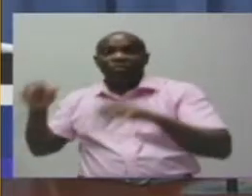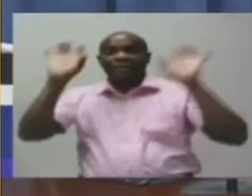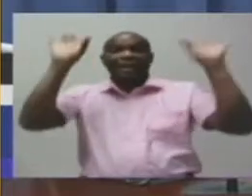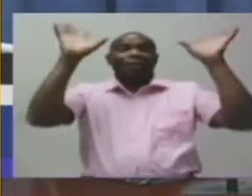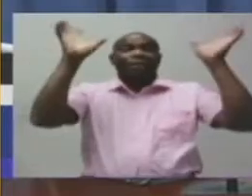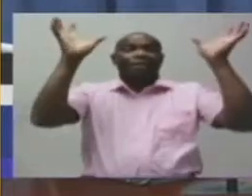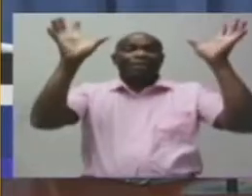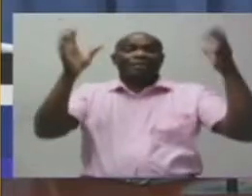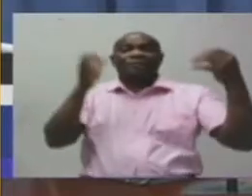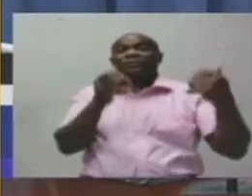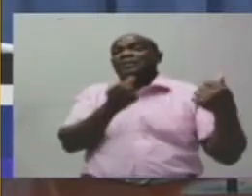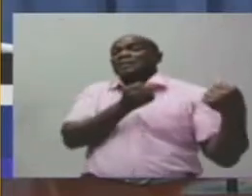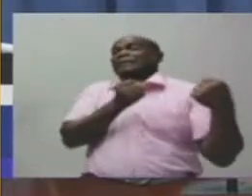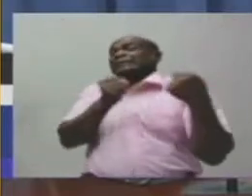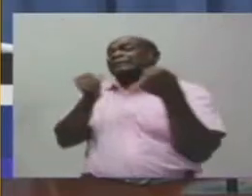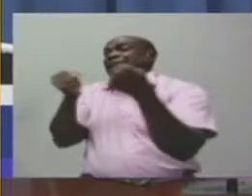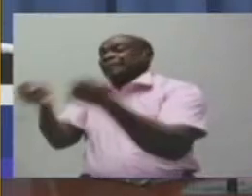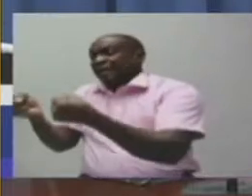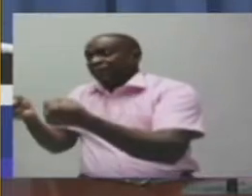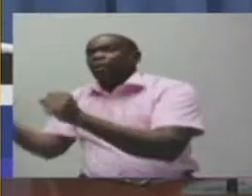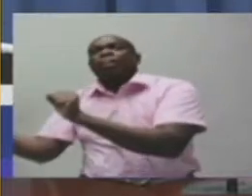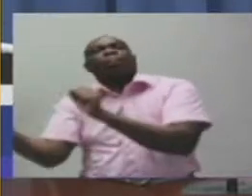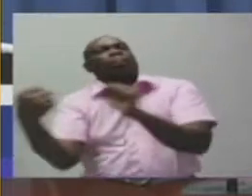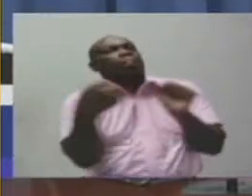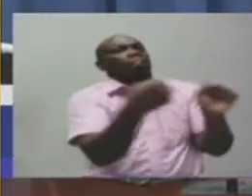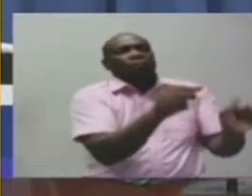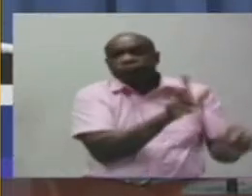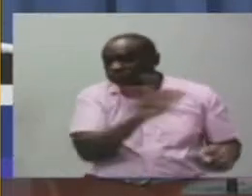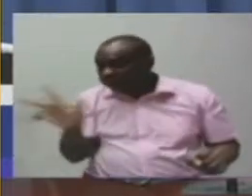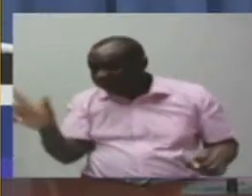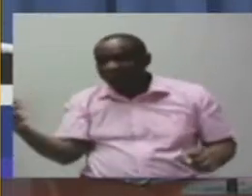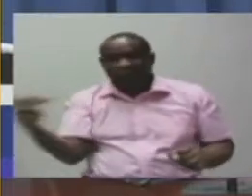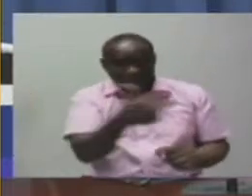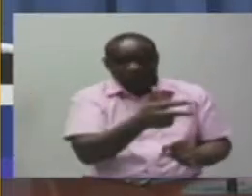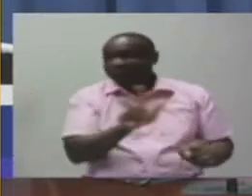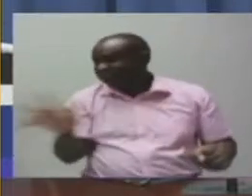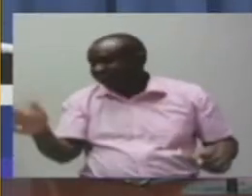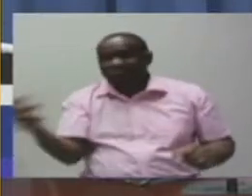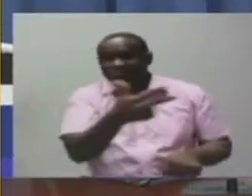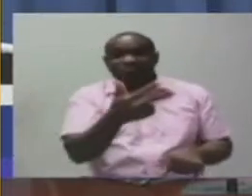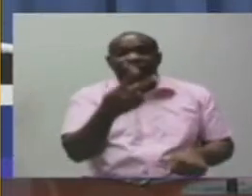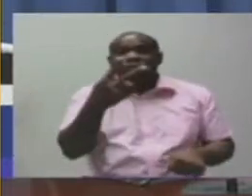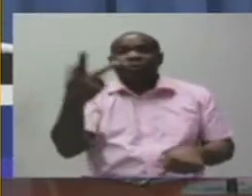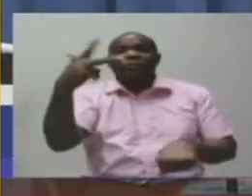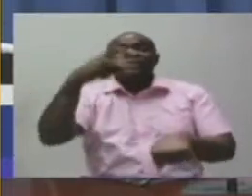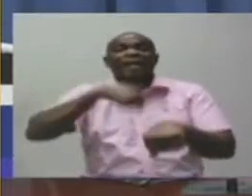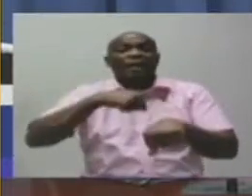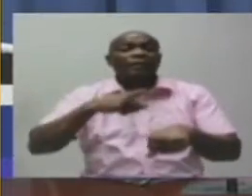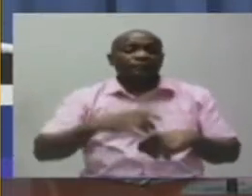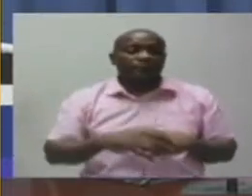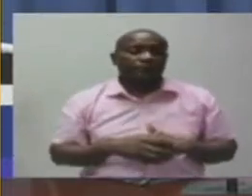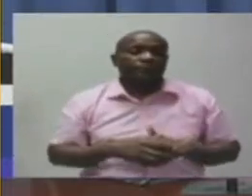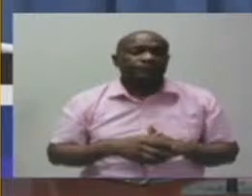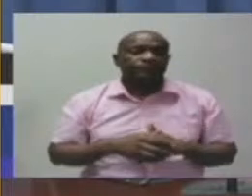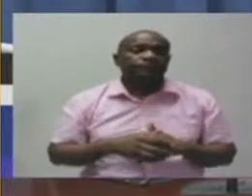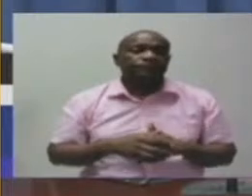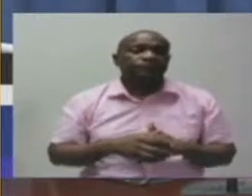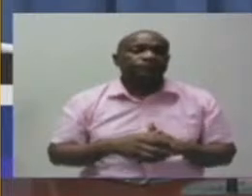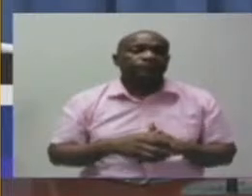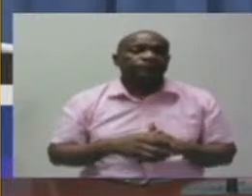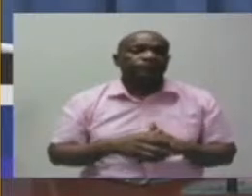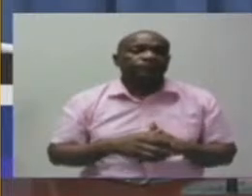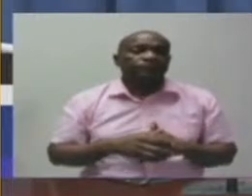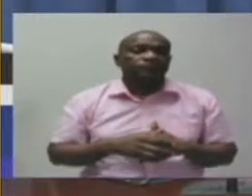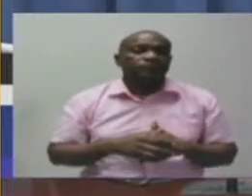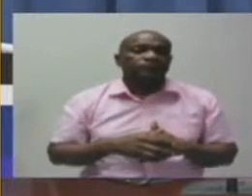They call the ambulance goes. As Dr. Richards said, they are declared to be